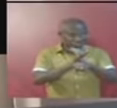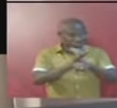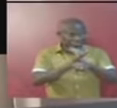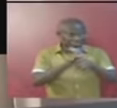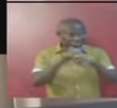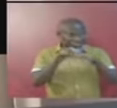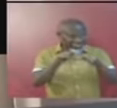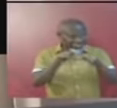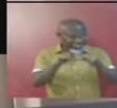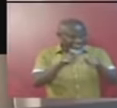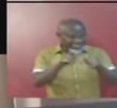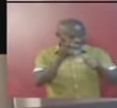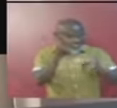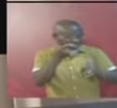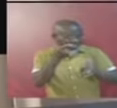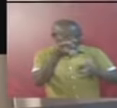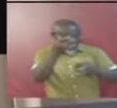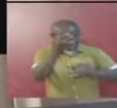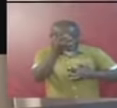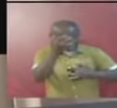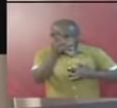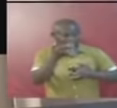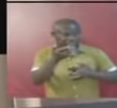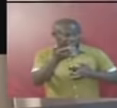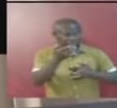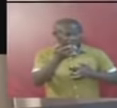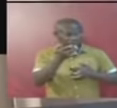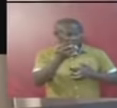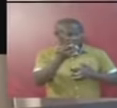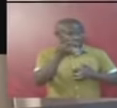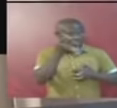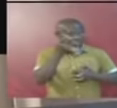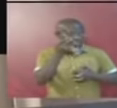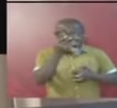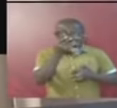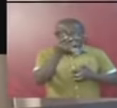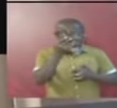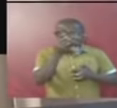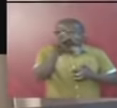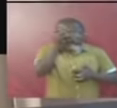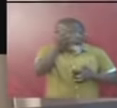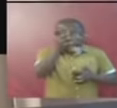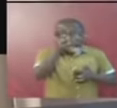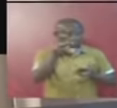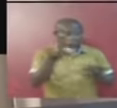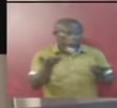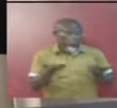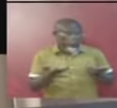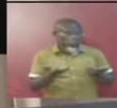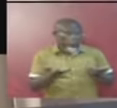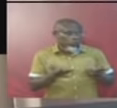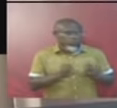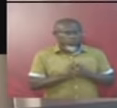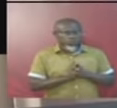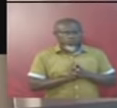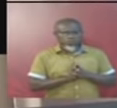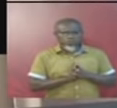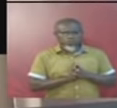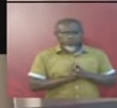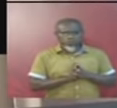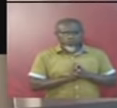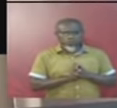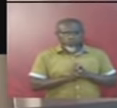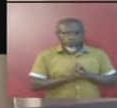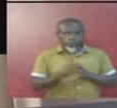us about what is, on the horizon. What do you see as on the horizon? And Dr. Parasuram, as our